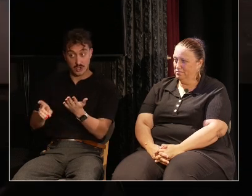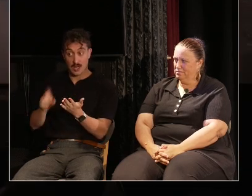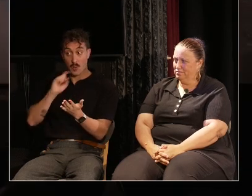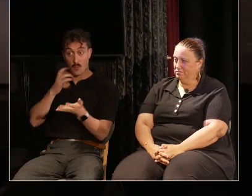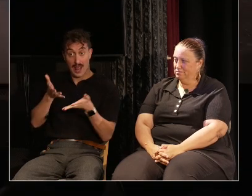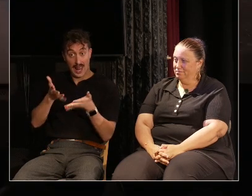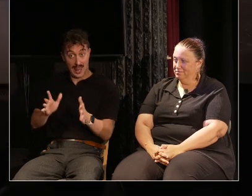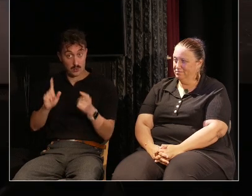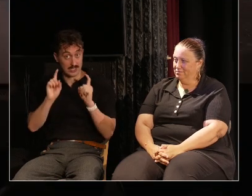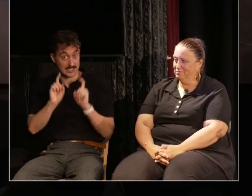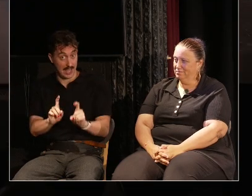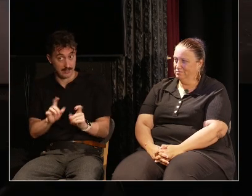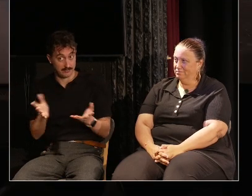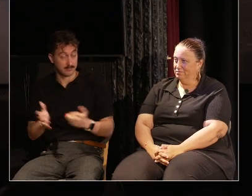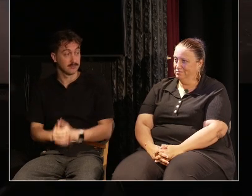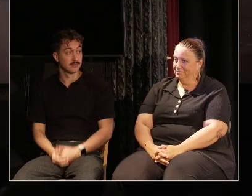to stay?